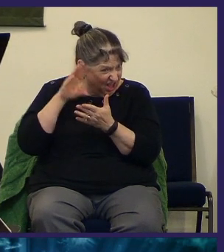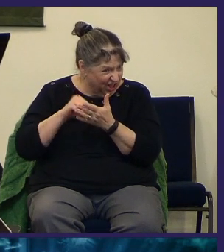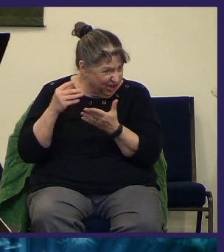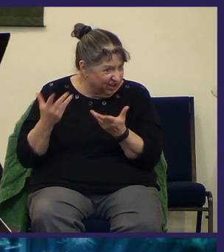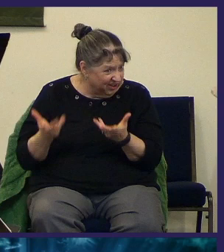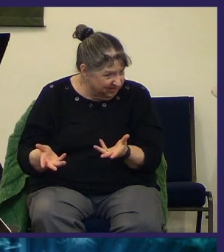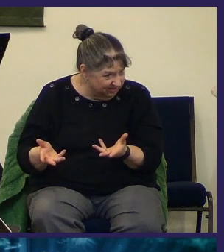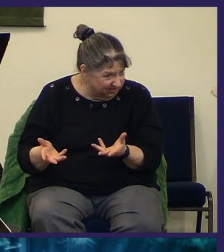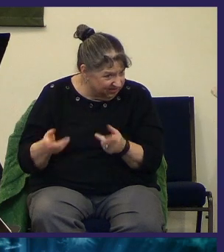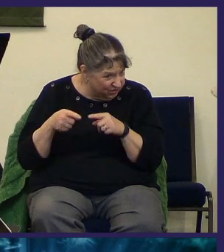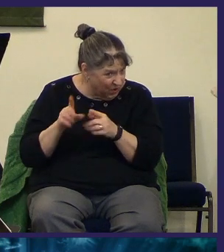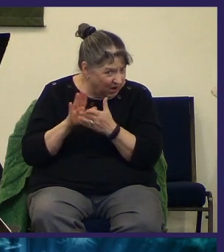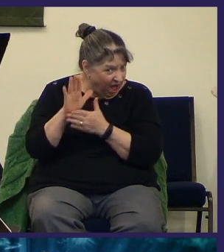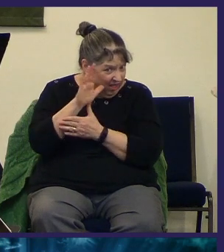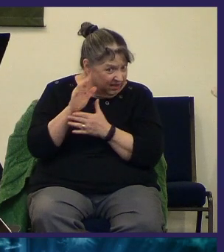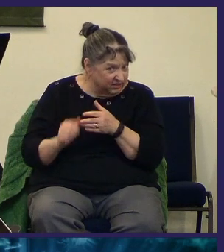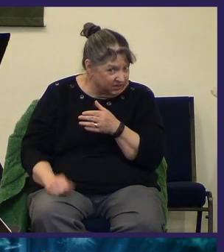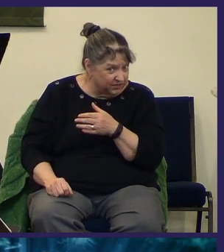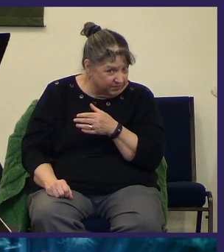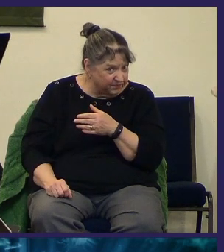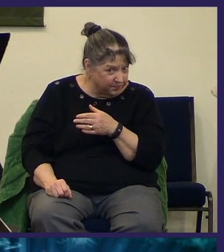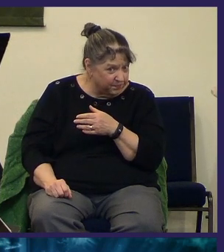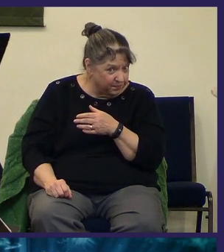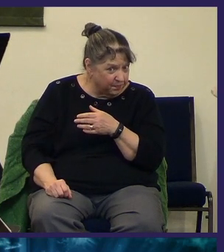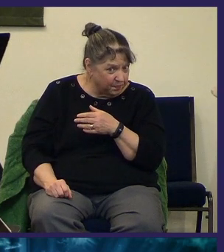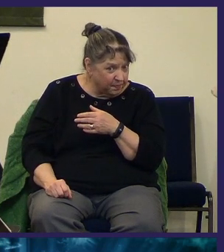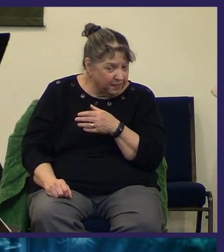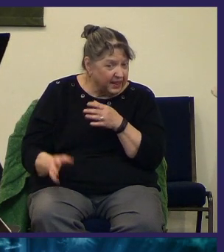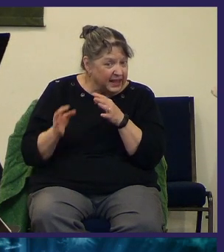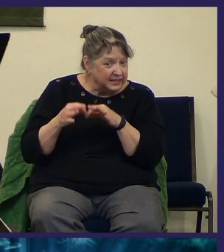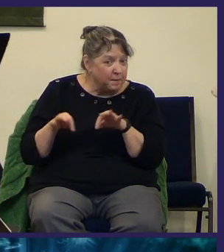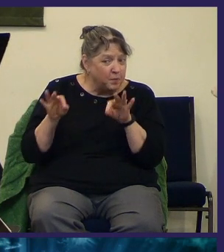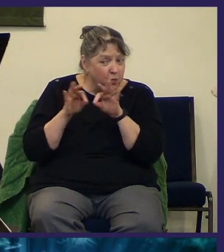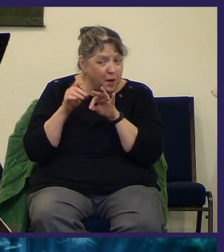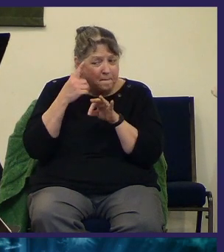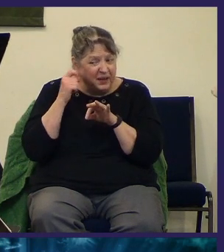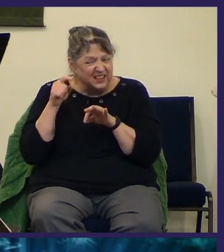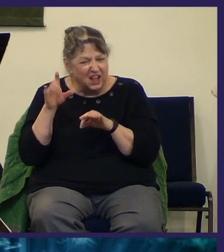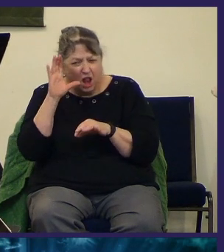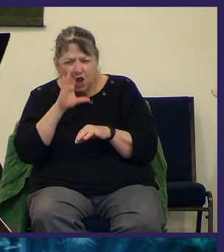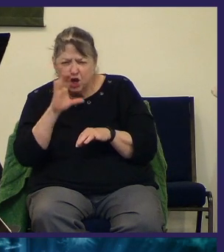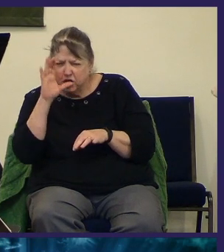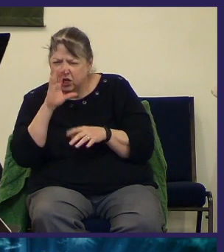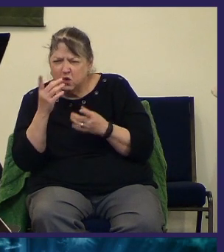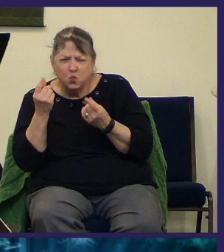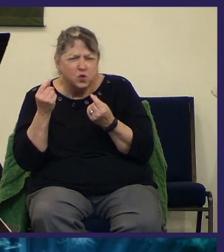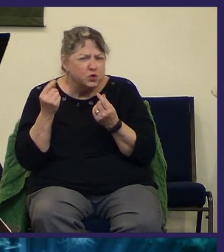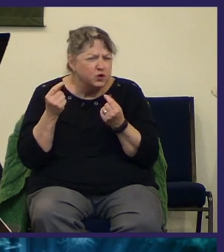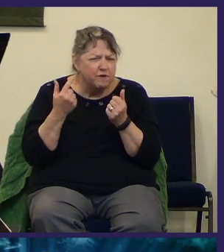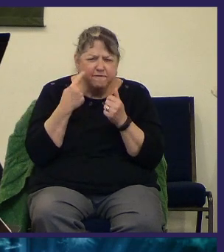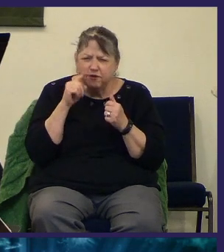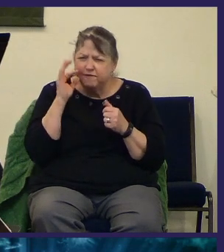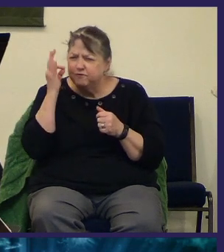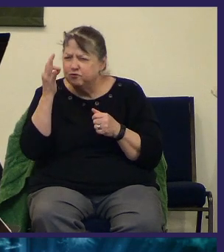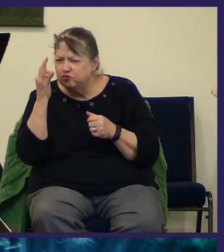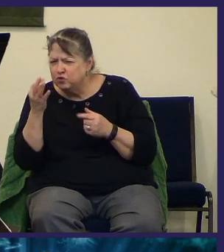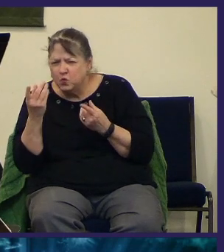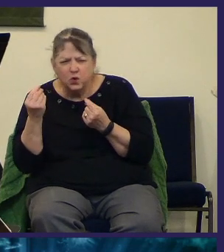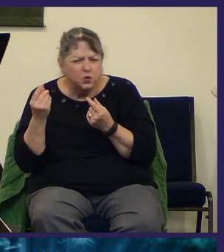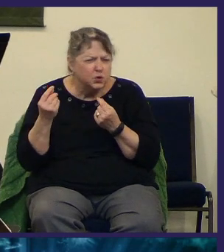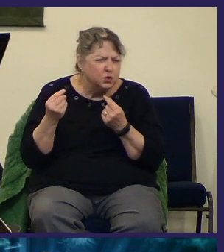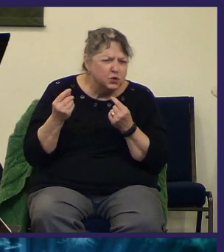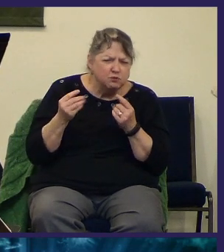following god and these come kids come they're searching they're looking i've seen them start out there uh